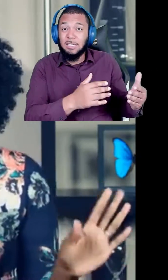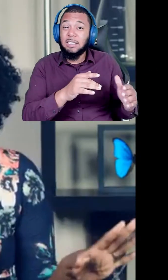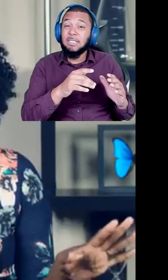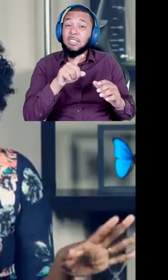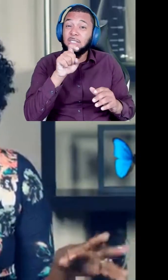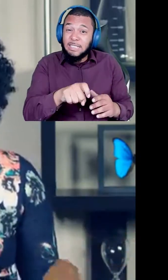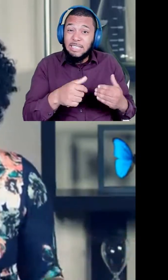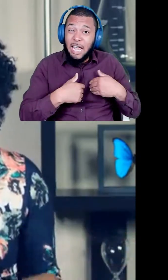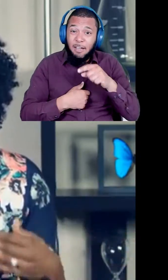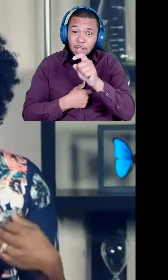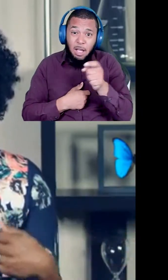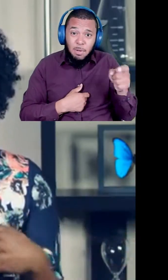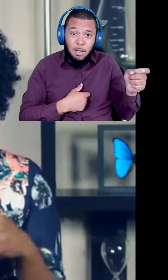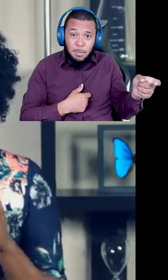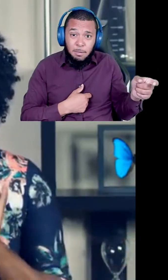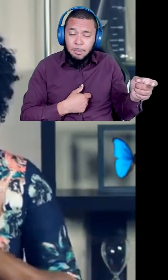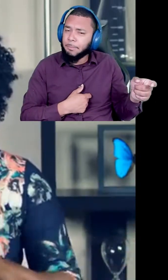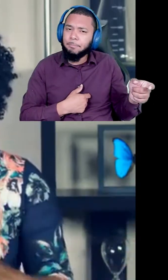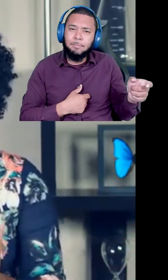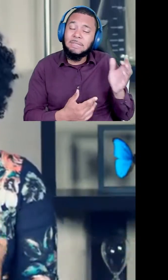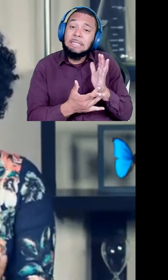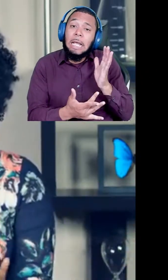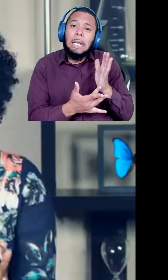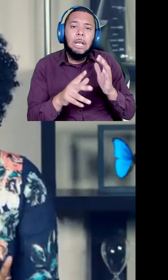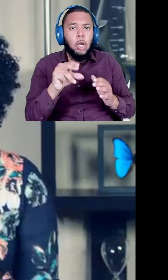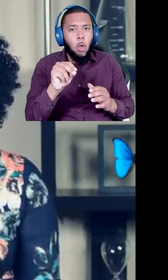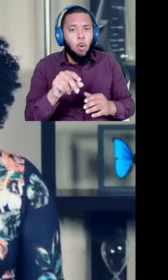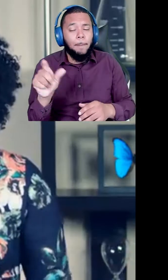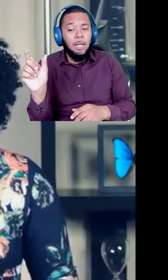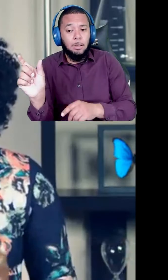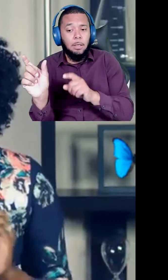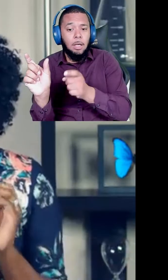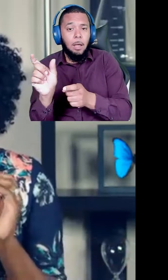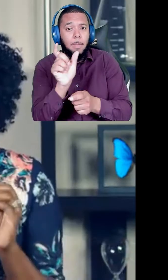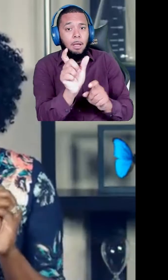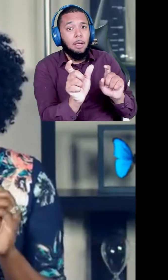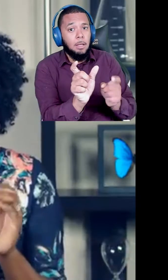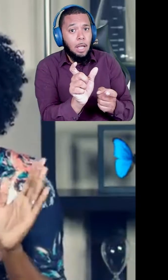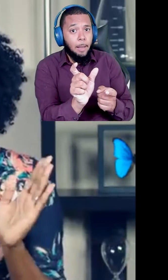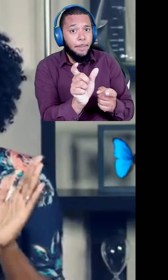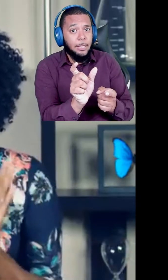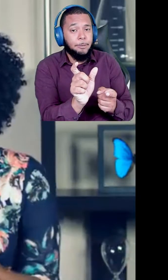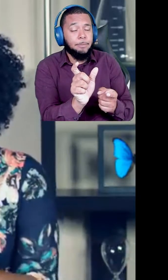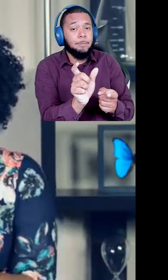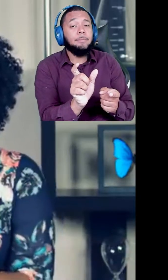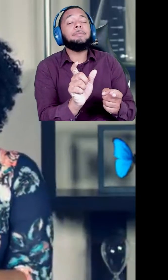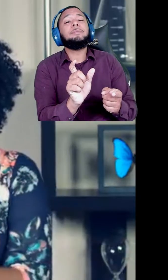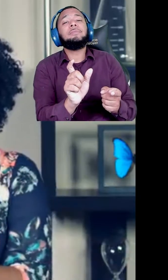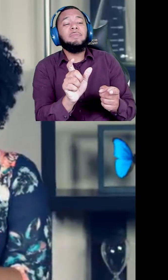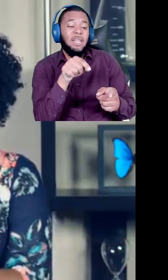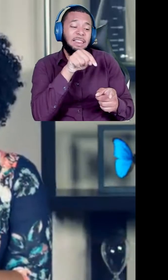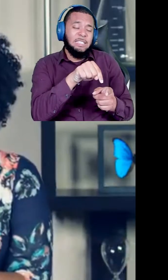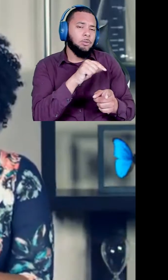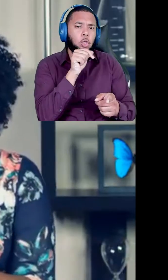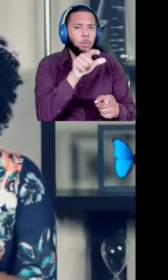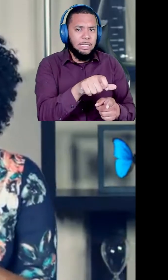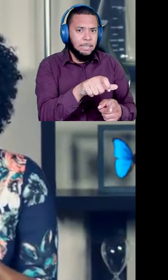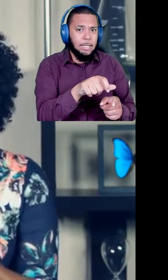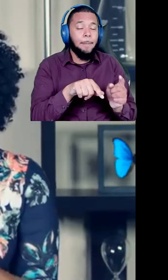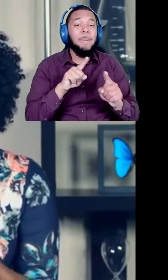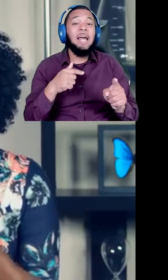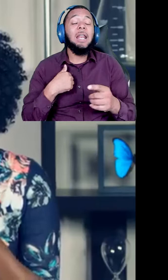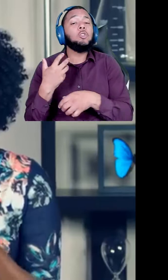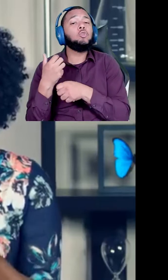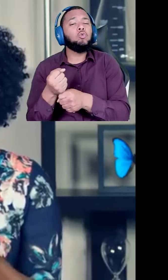no, but I am going to strongly advise when writing and listing things in a series that